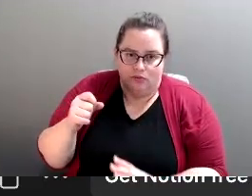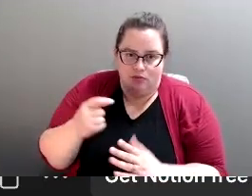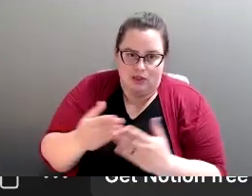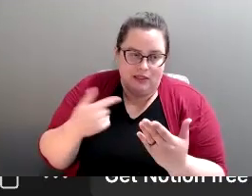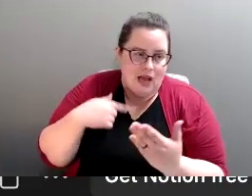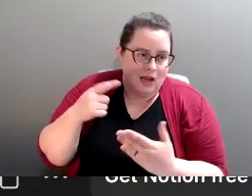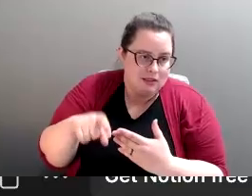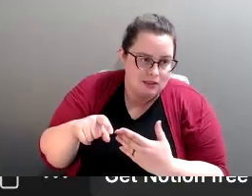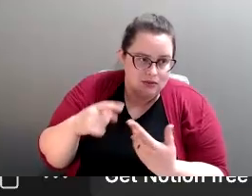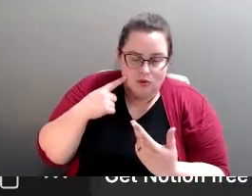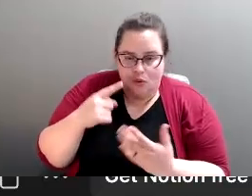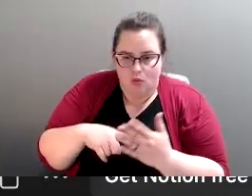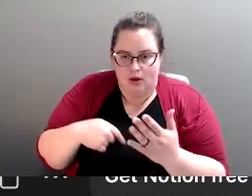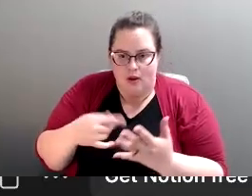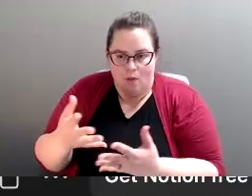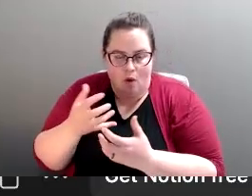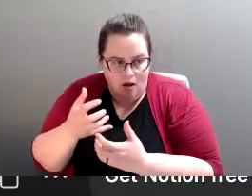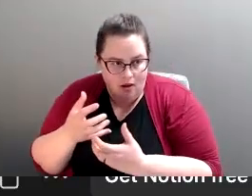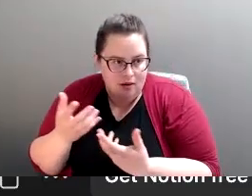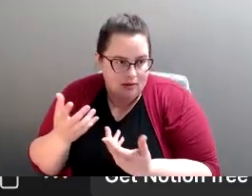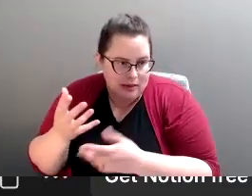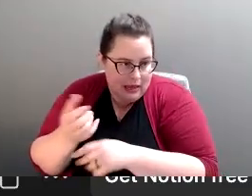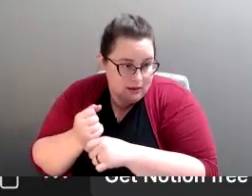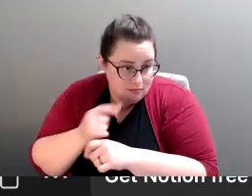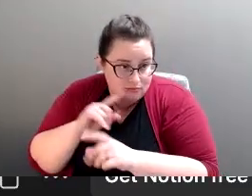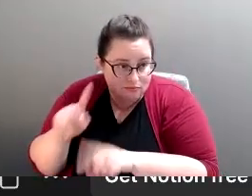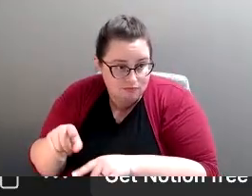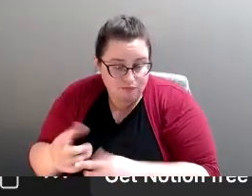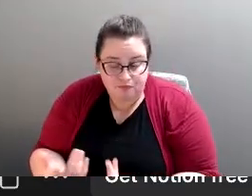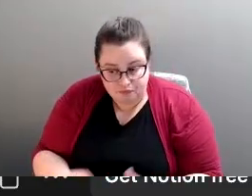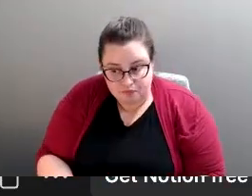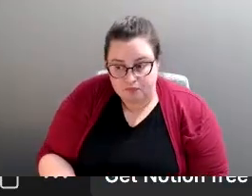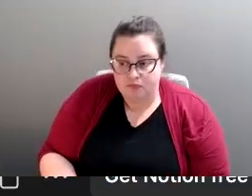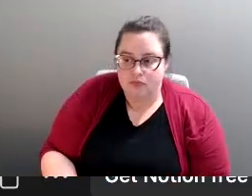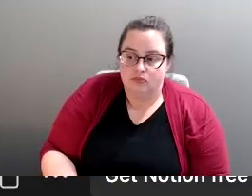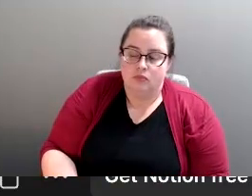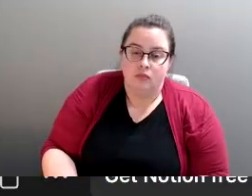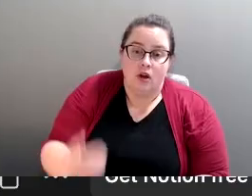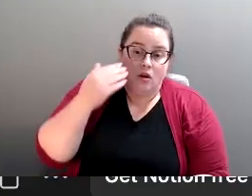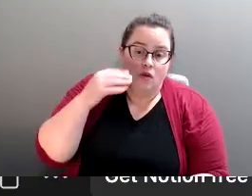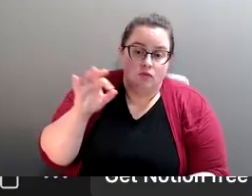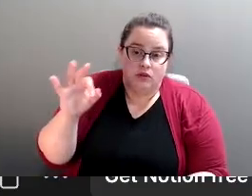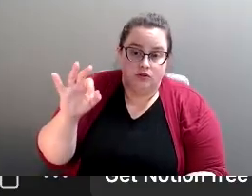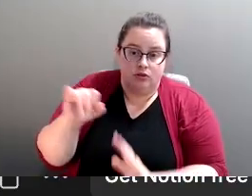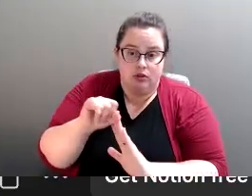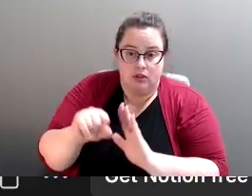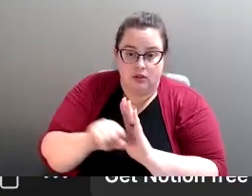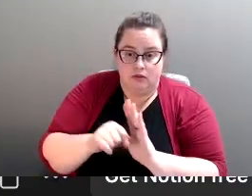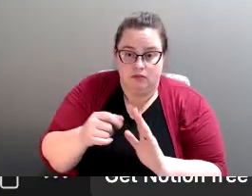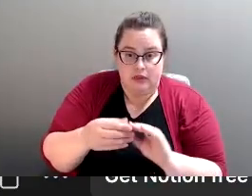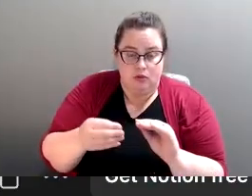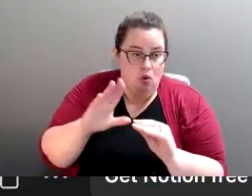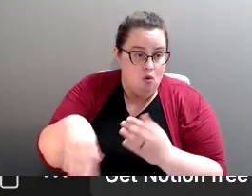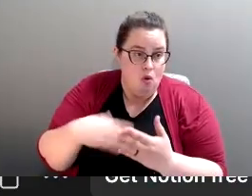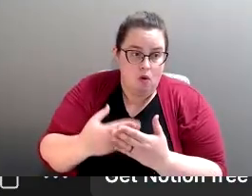have, the output I want to use. So, and I think this is something I know Fresno State, right, has now said all faculty and staff are going to